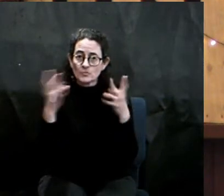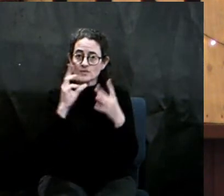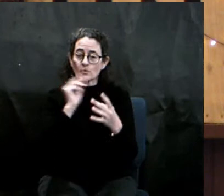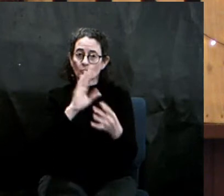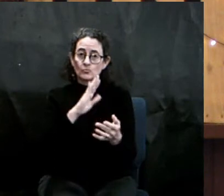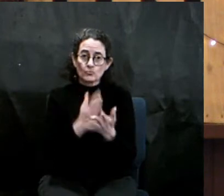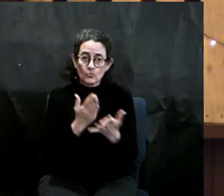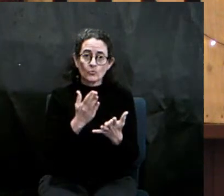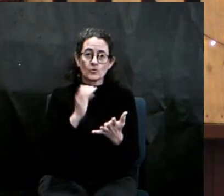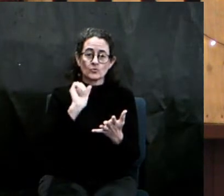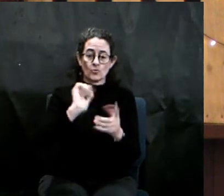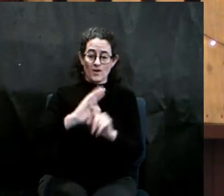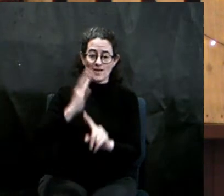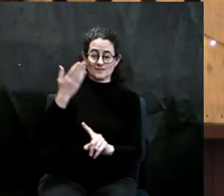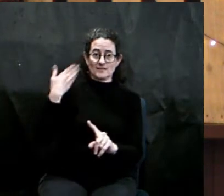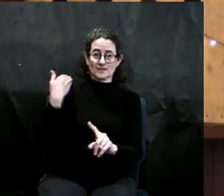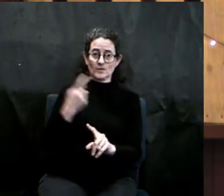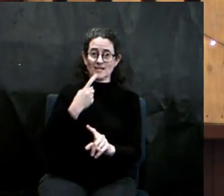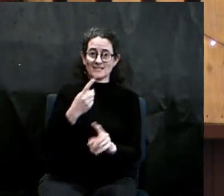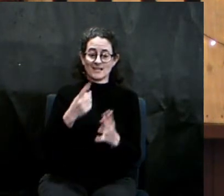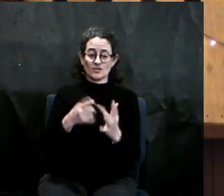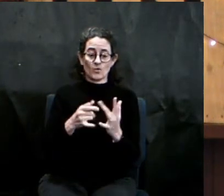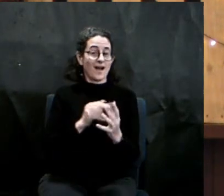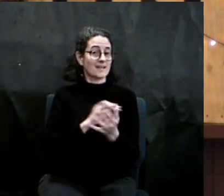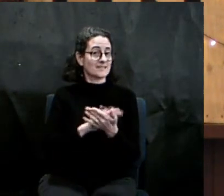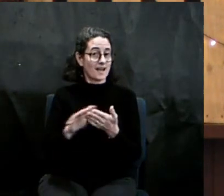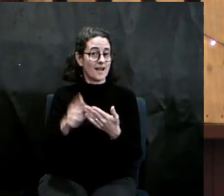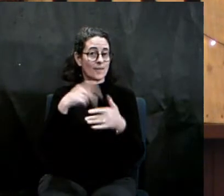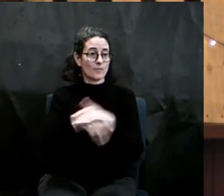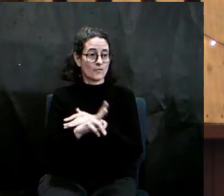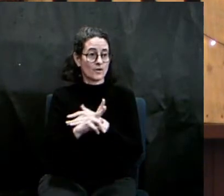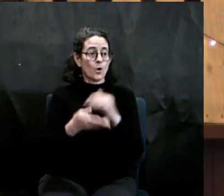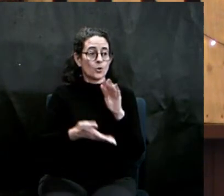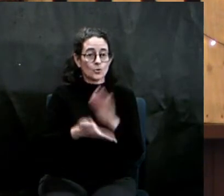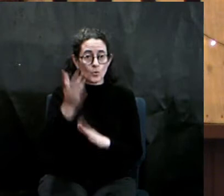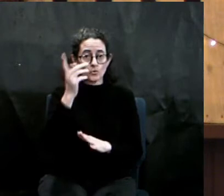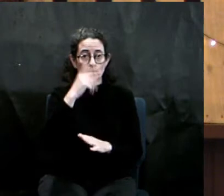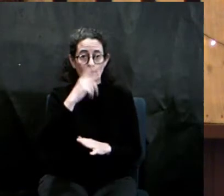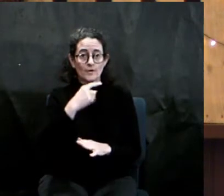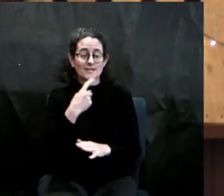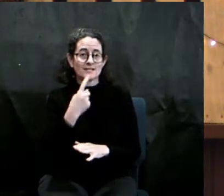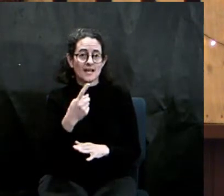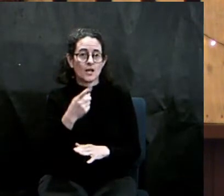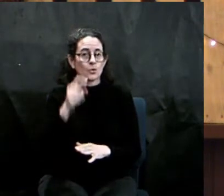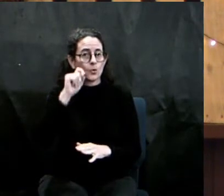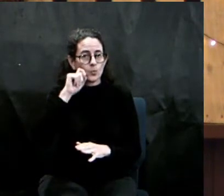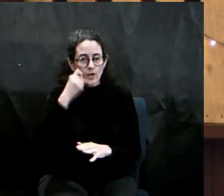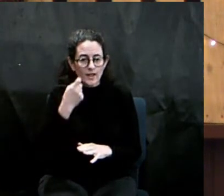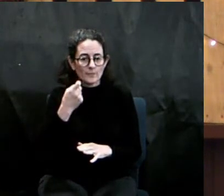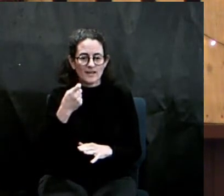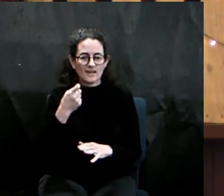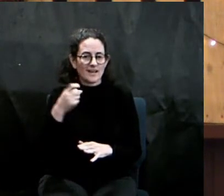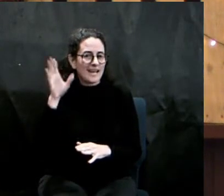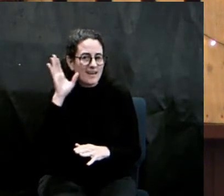ancestors when he said through Isaiah the prophet, 'Go to this people and say, you will be ever hearing but never